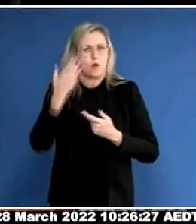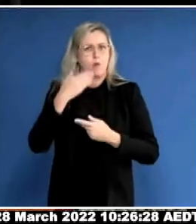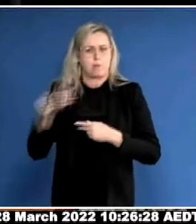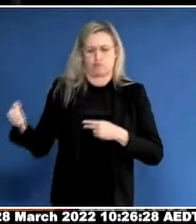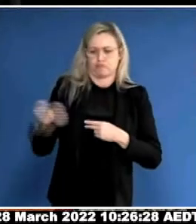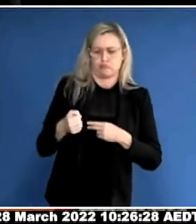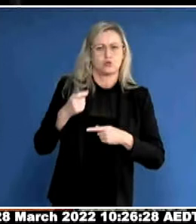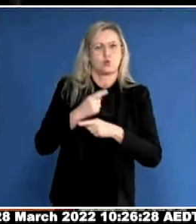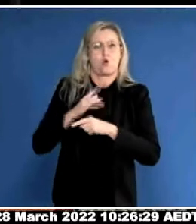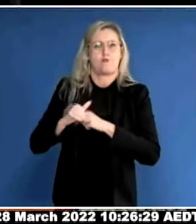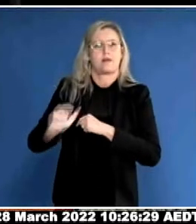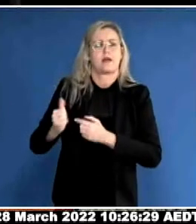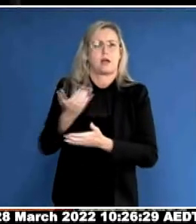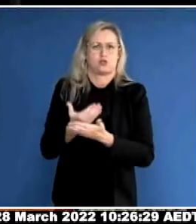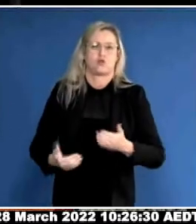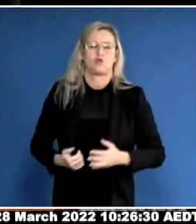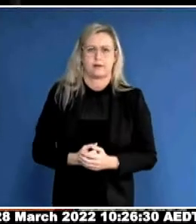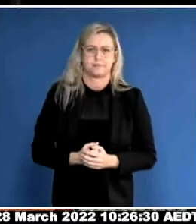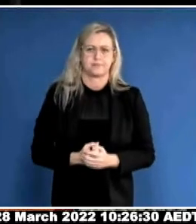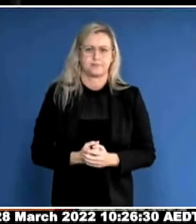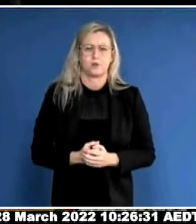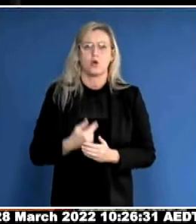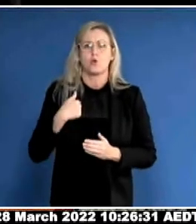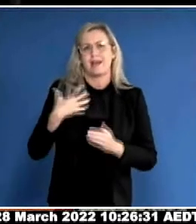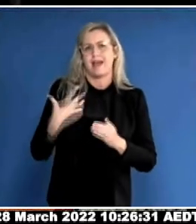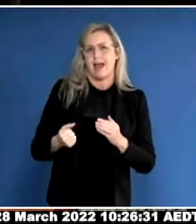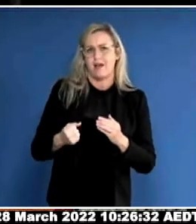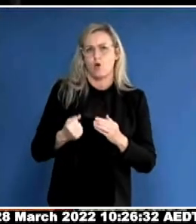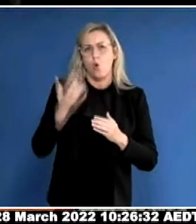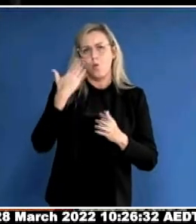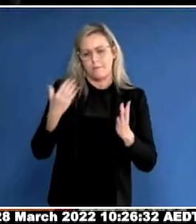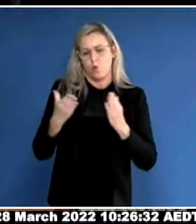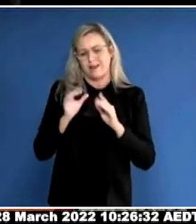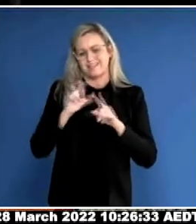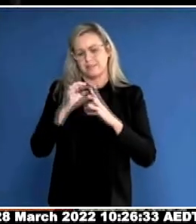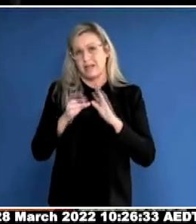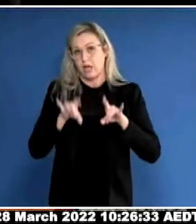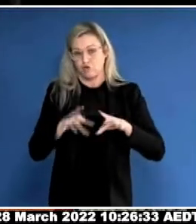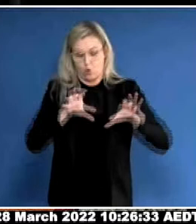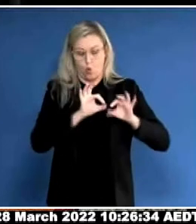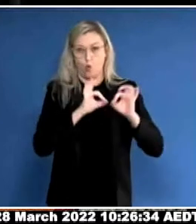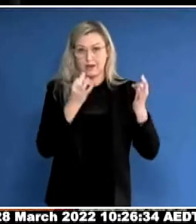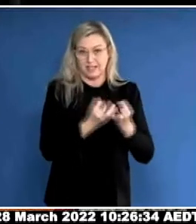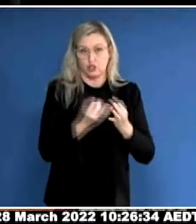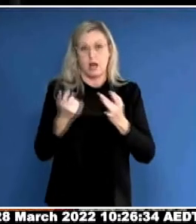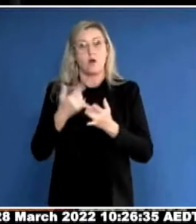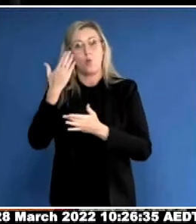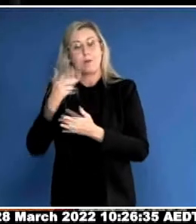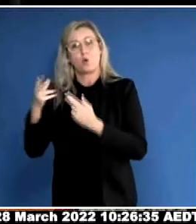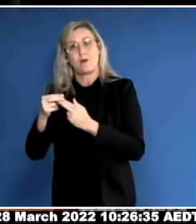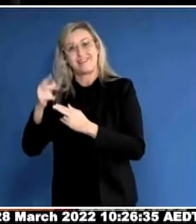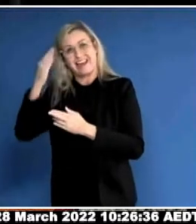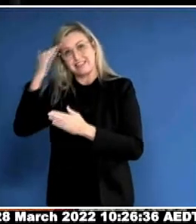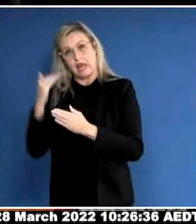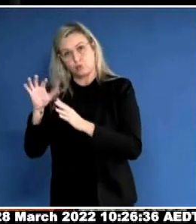with Women with Disability Australia, WIDA, and Women with Intellectual Disability, WILD, in the preparation of this